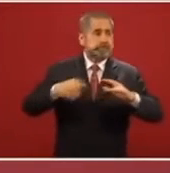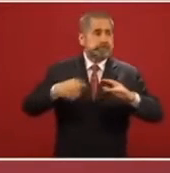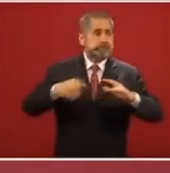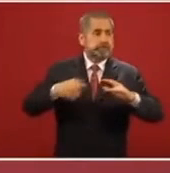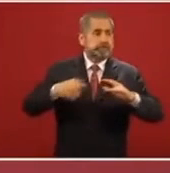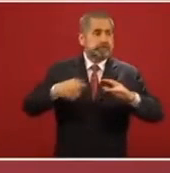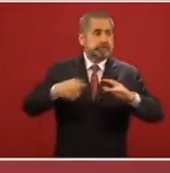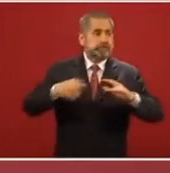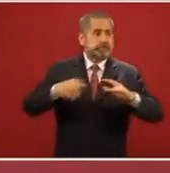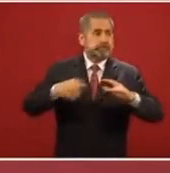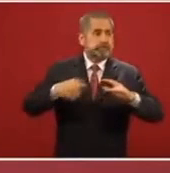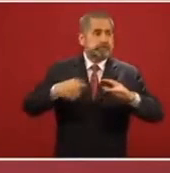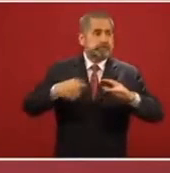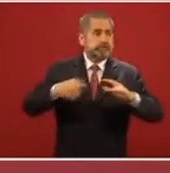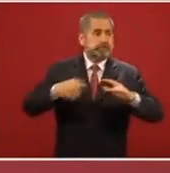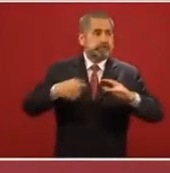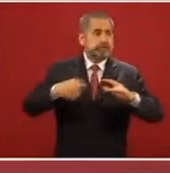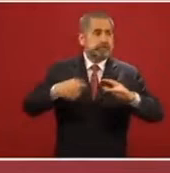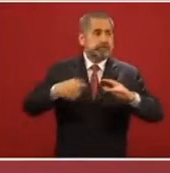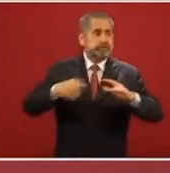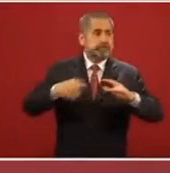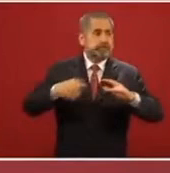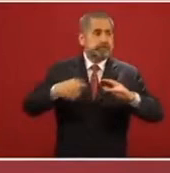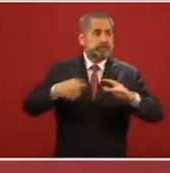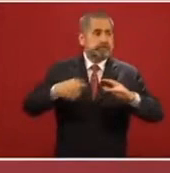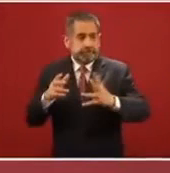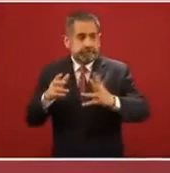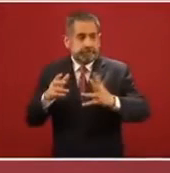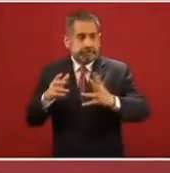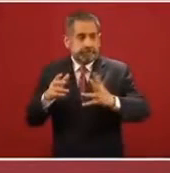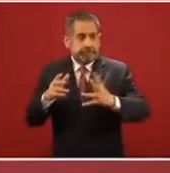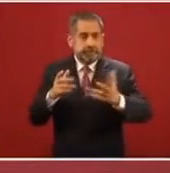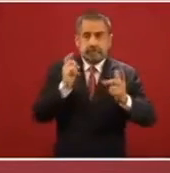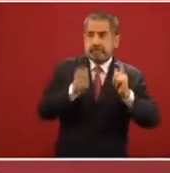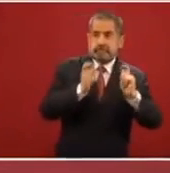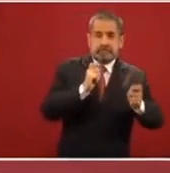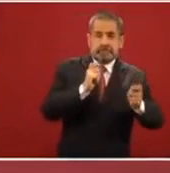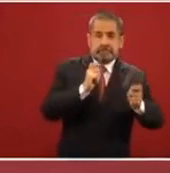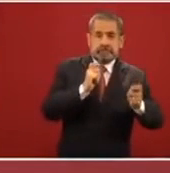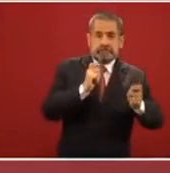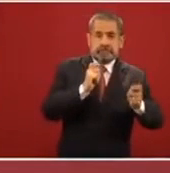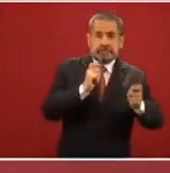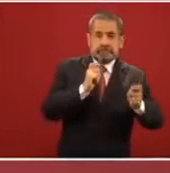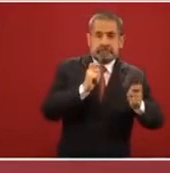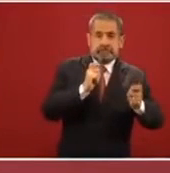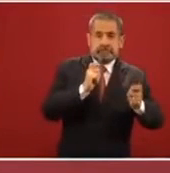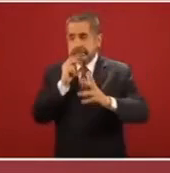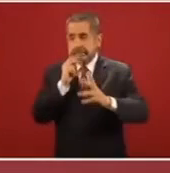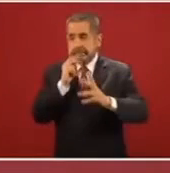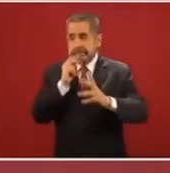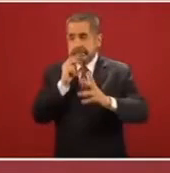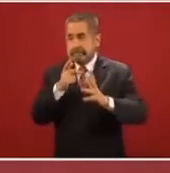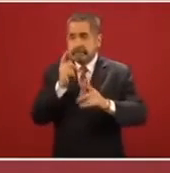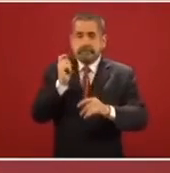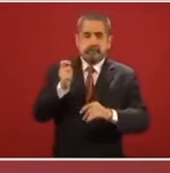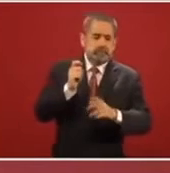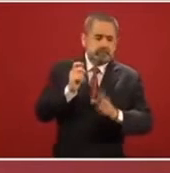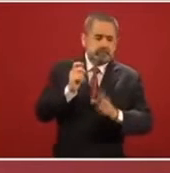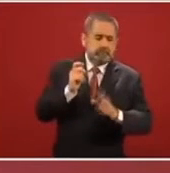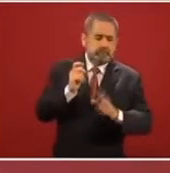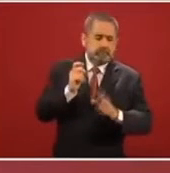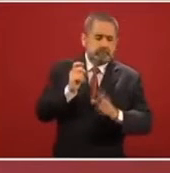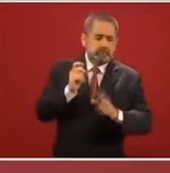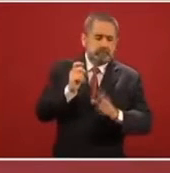sensación this sensation of uncertainty, de ansiedad of anxiety, natural